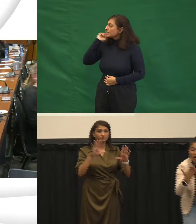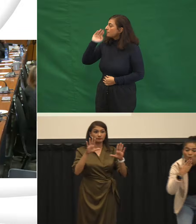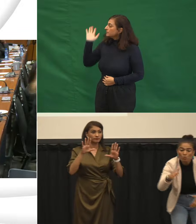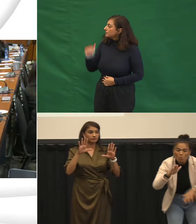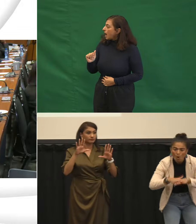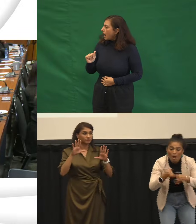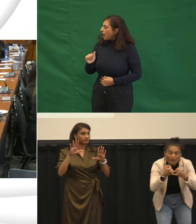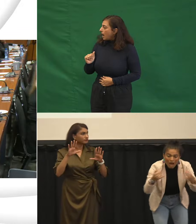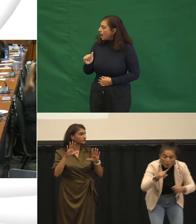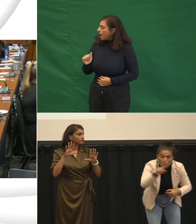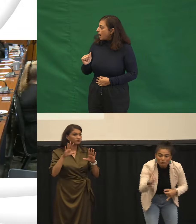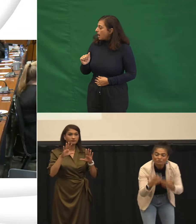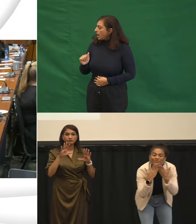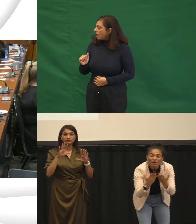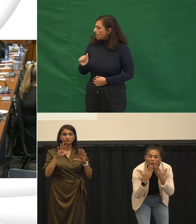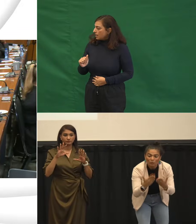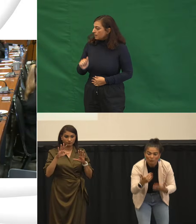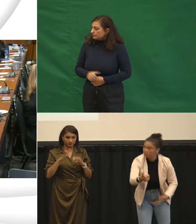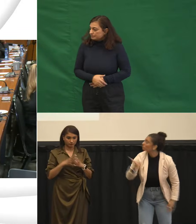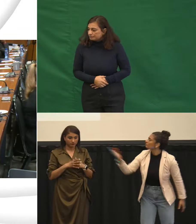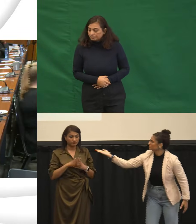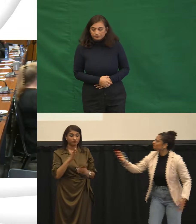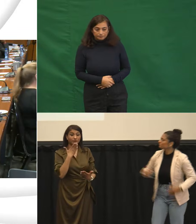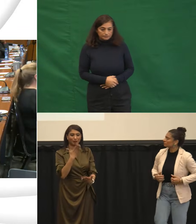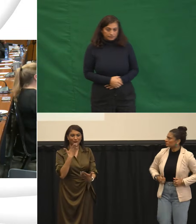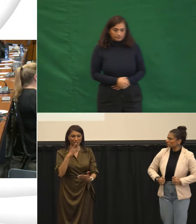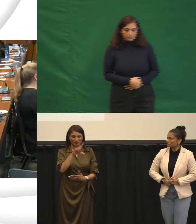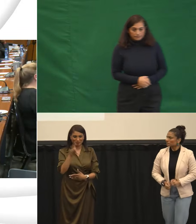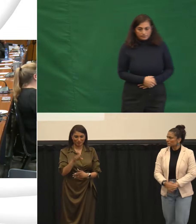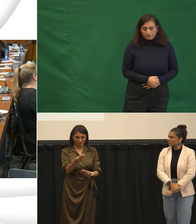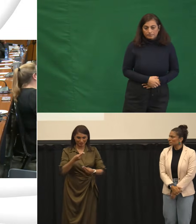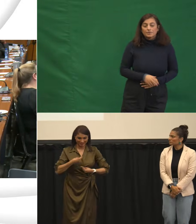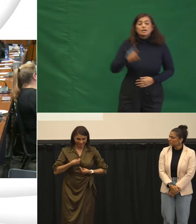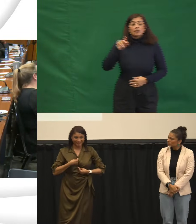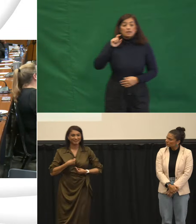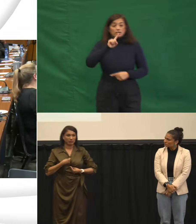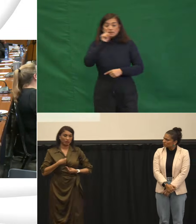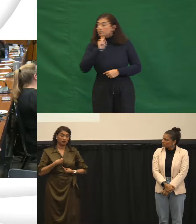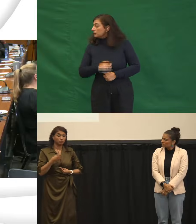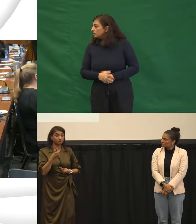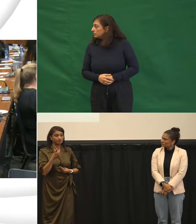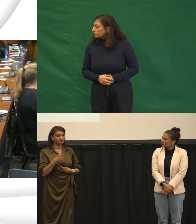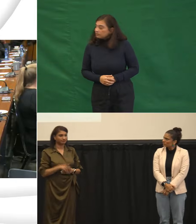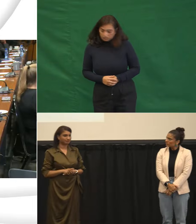So we've all seen the question. Thank you to the online participant for their question.